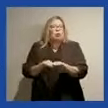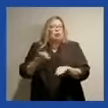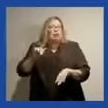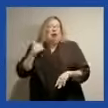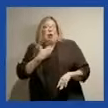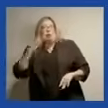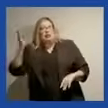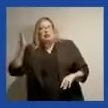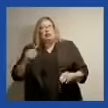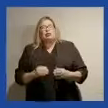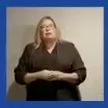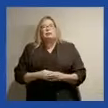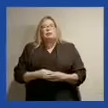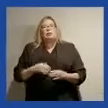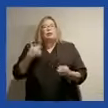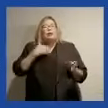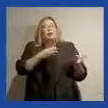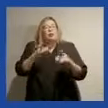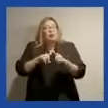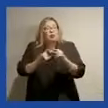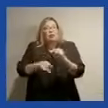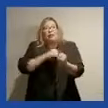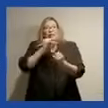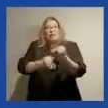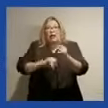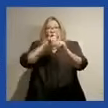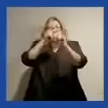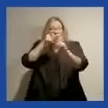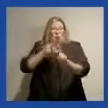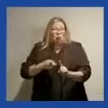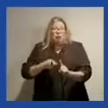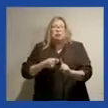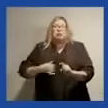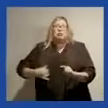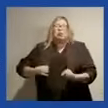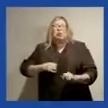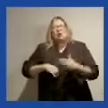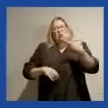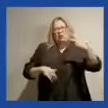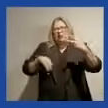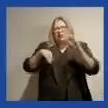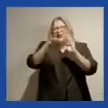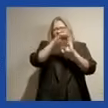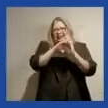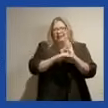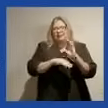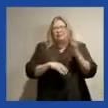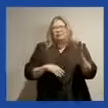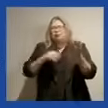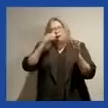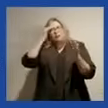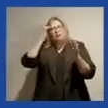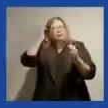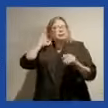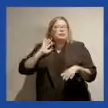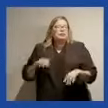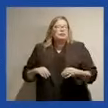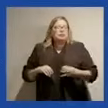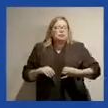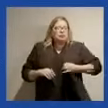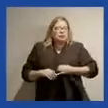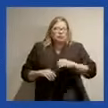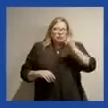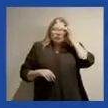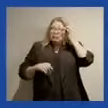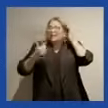and move to the final point, which I guess I lied. There were three slides. Too, because,